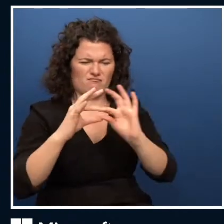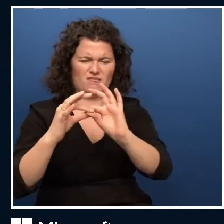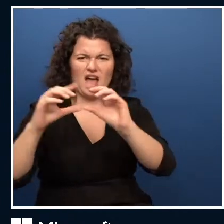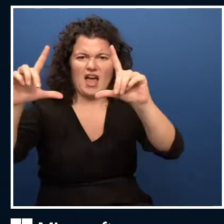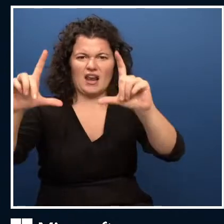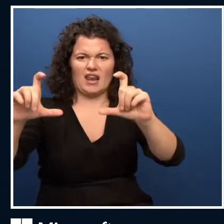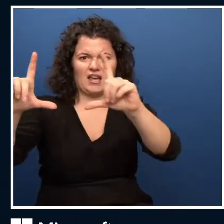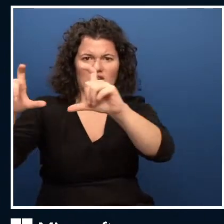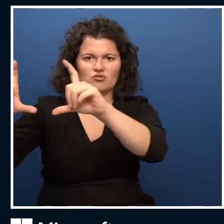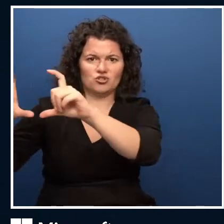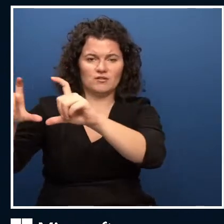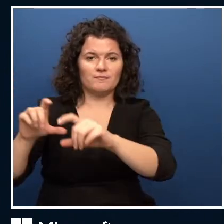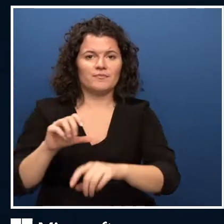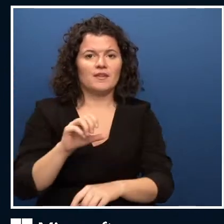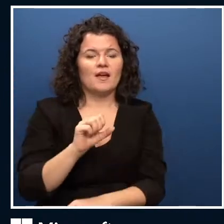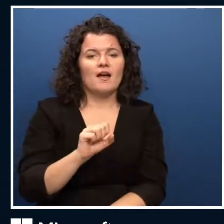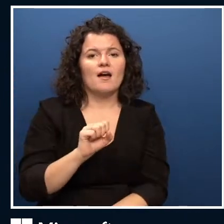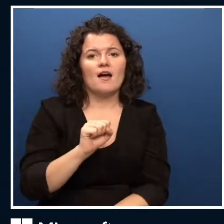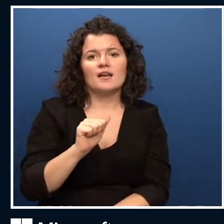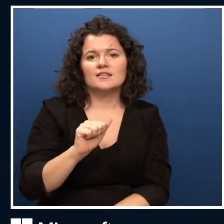for tasks like image captioning?